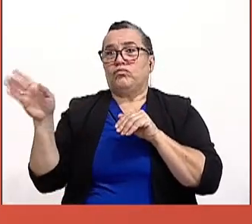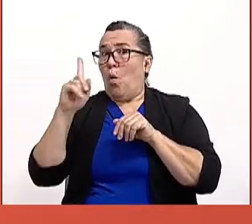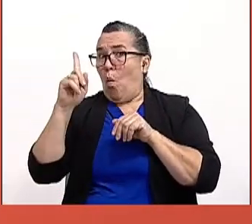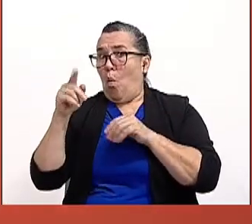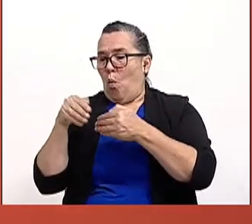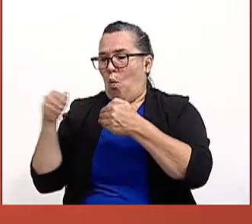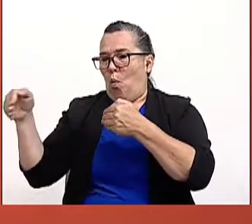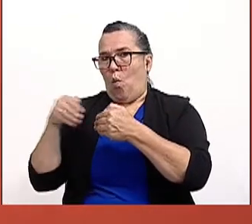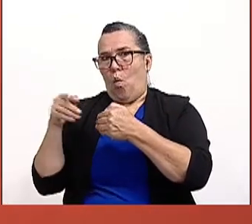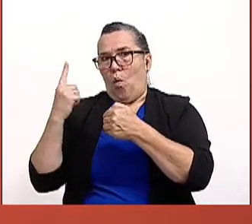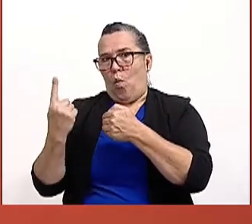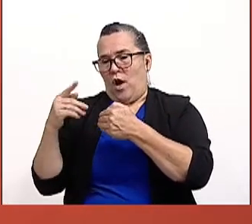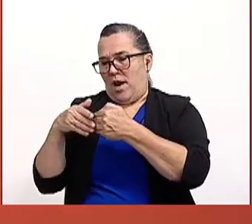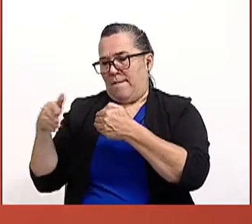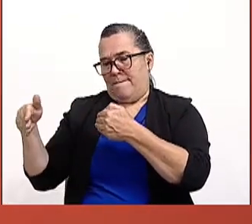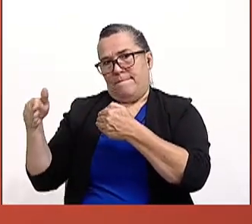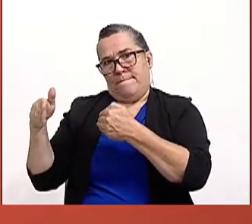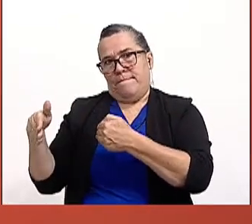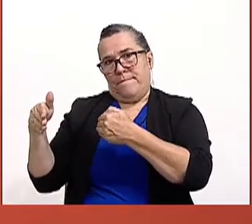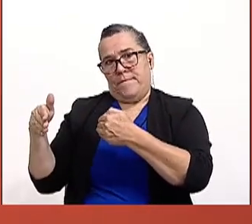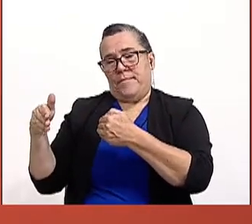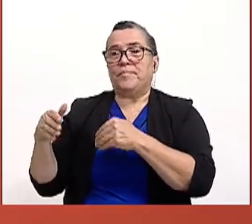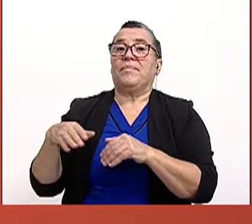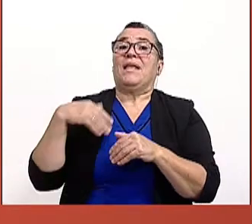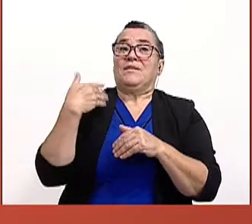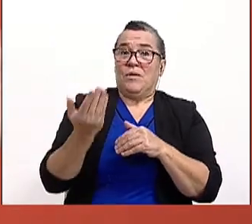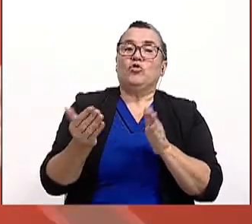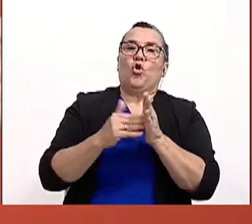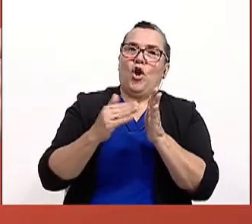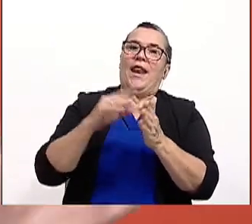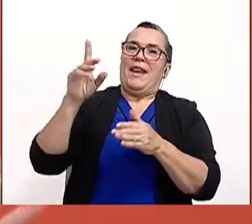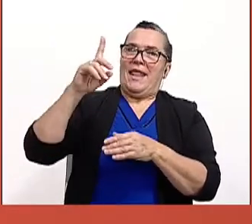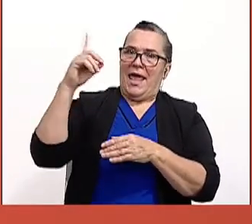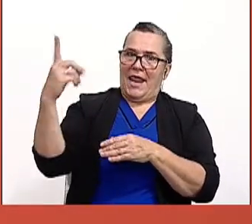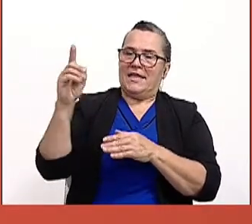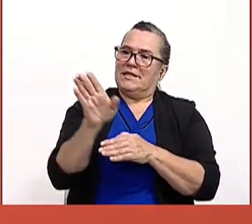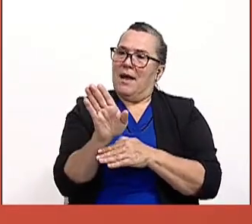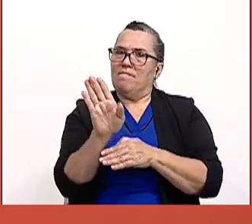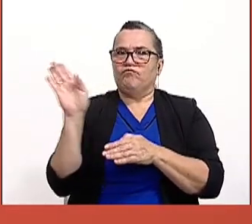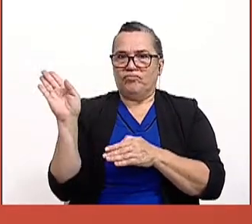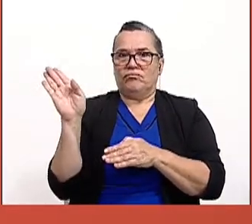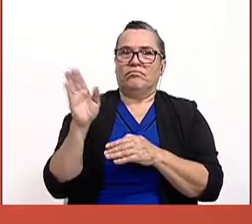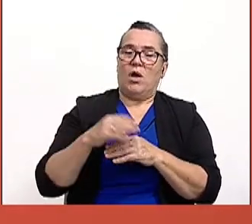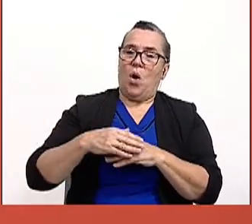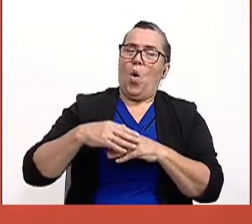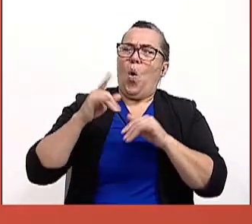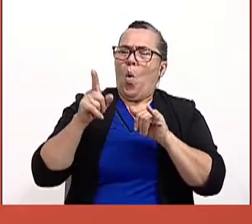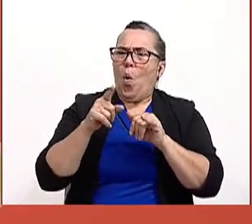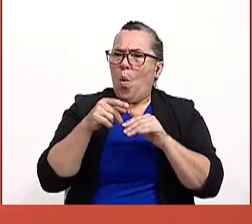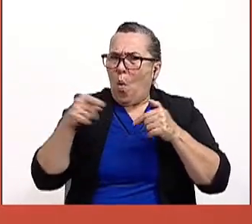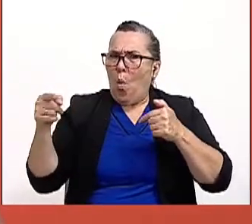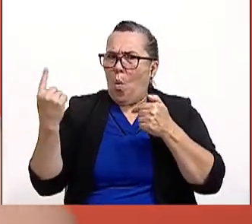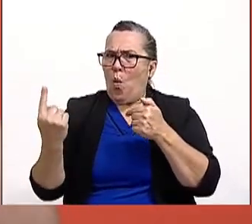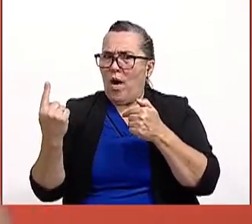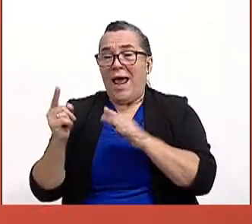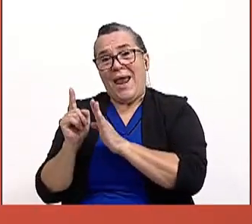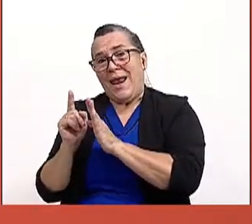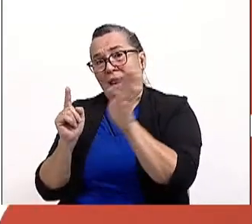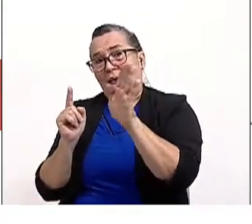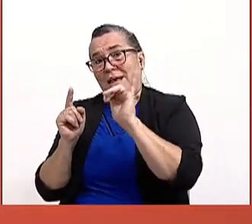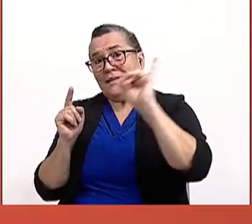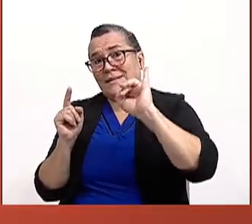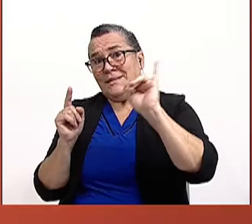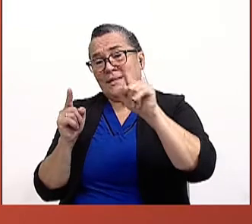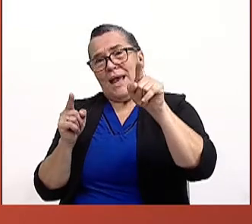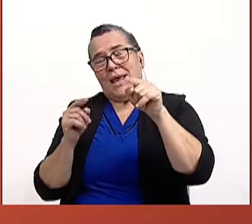block. Now, you turn right again, walk one block, then turn left, and there